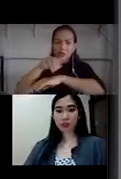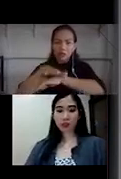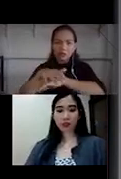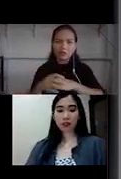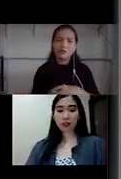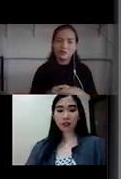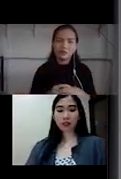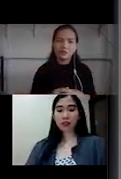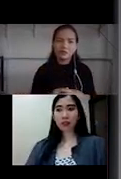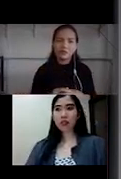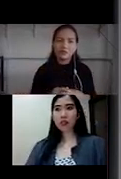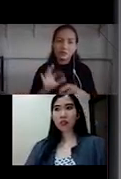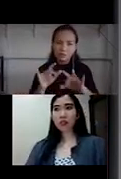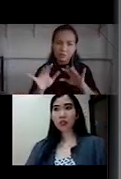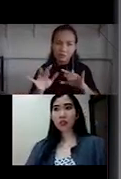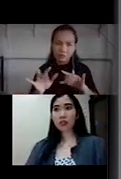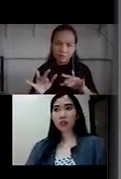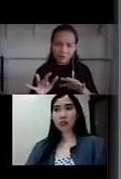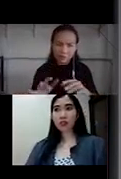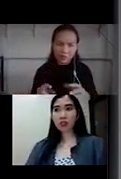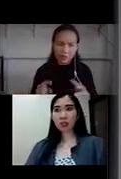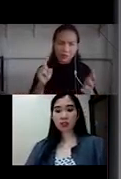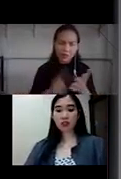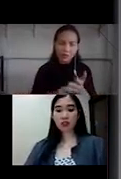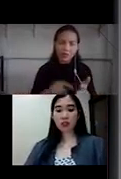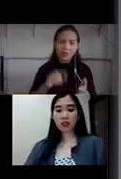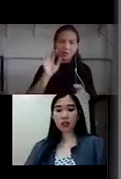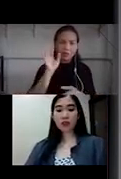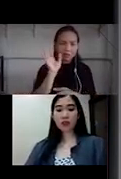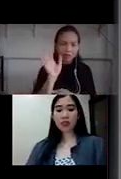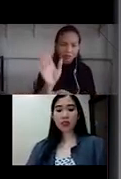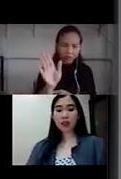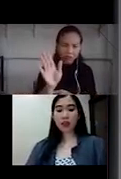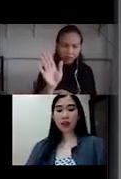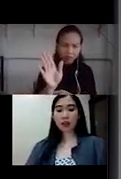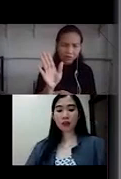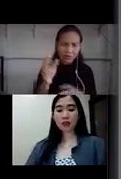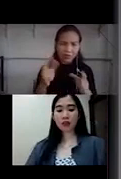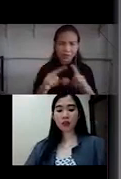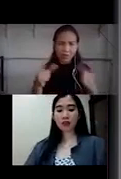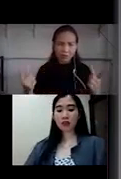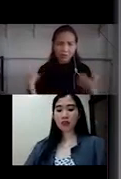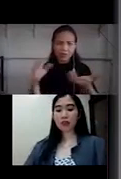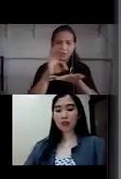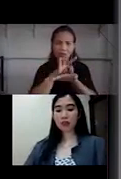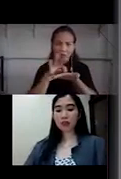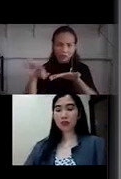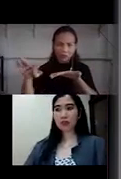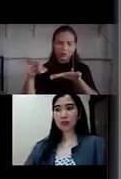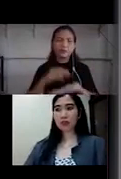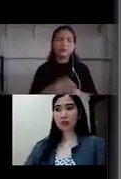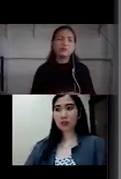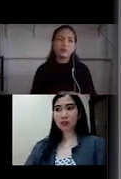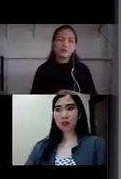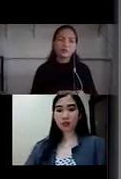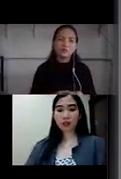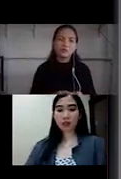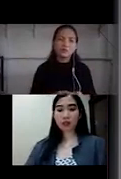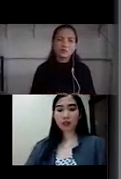Yan. This is your kunyari, library account.